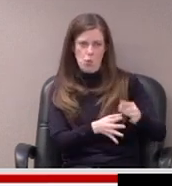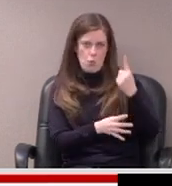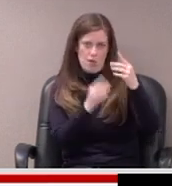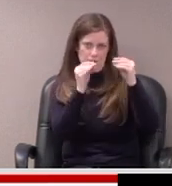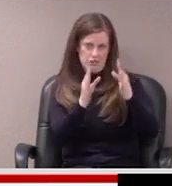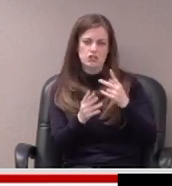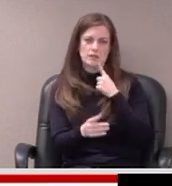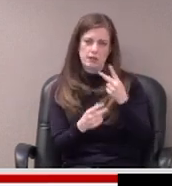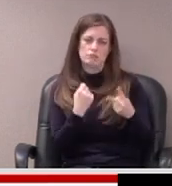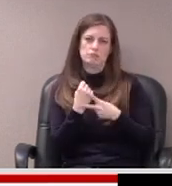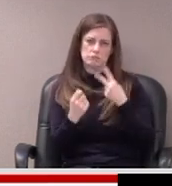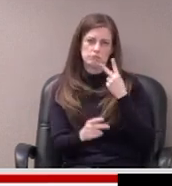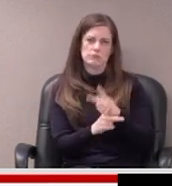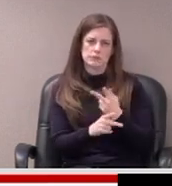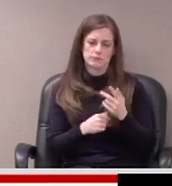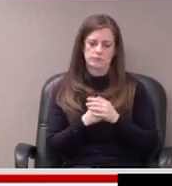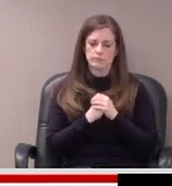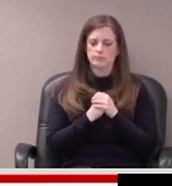This is just